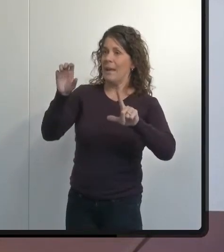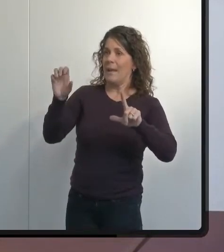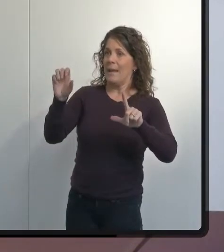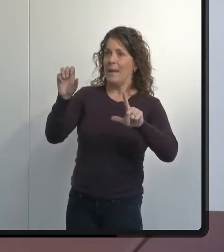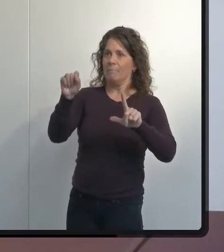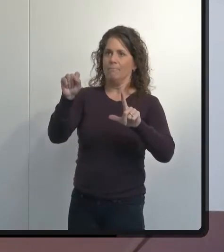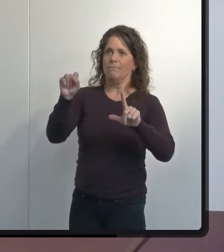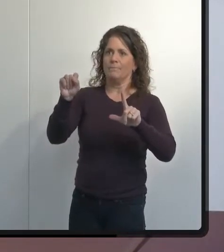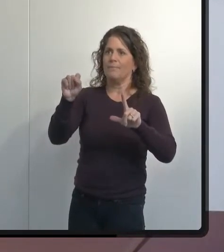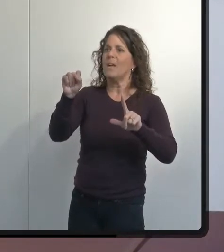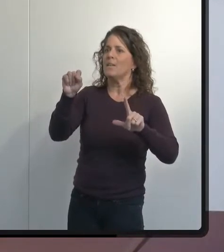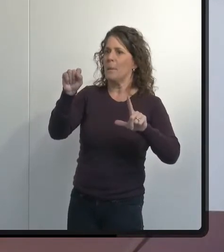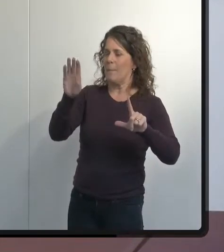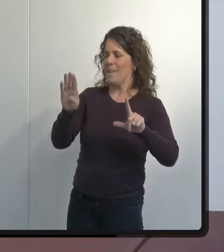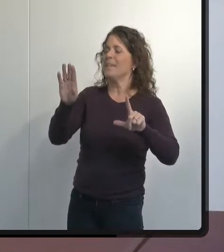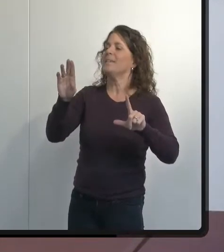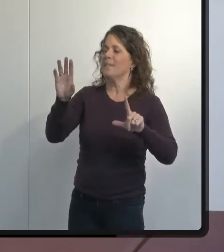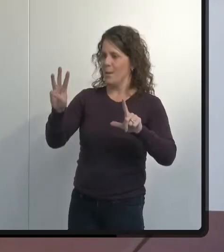sbwcn.org,